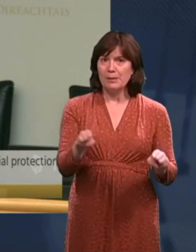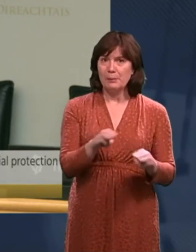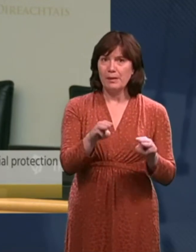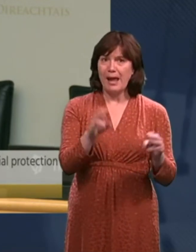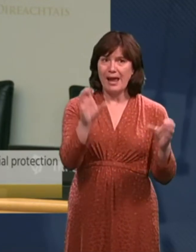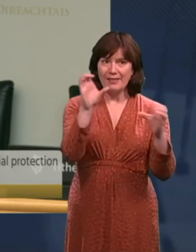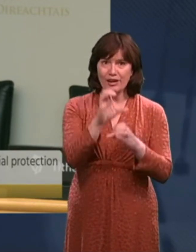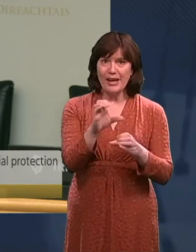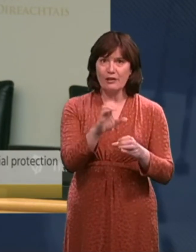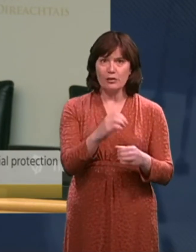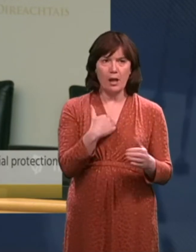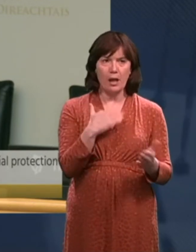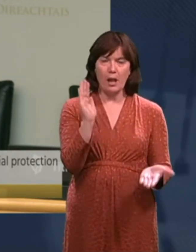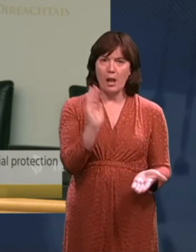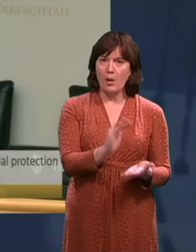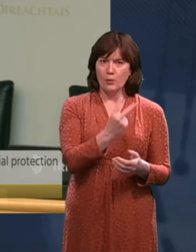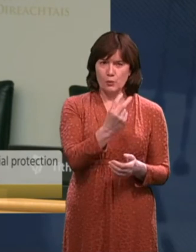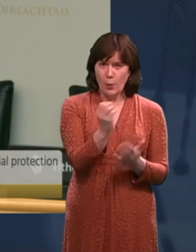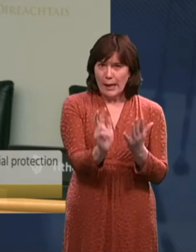Ireland.